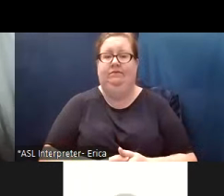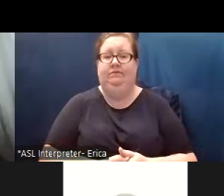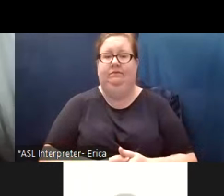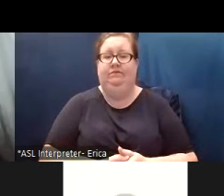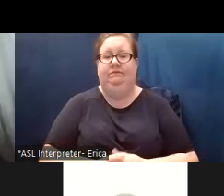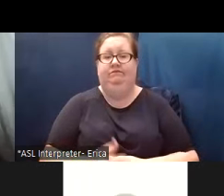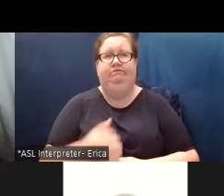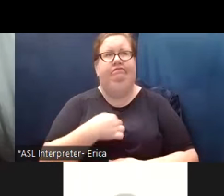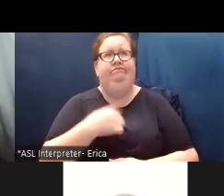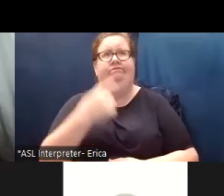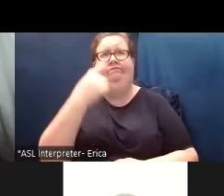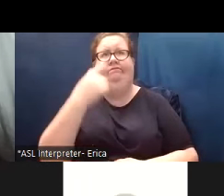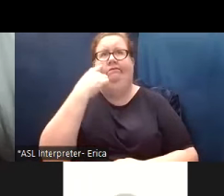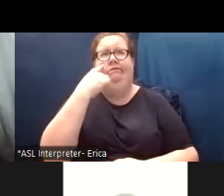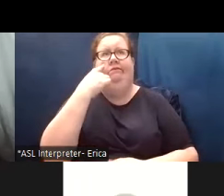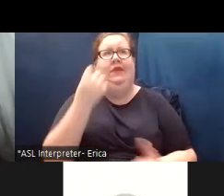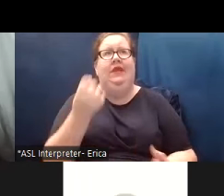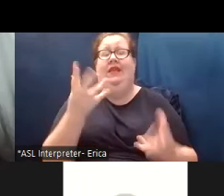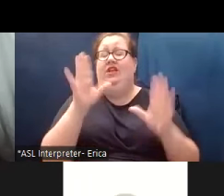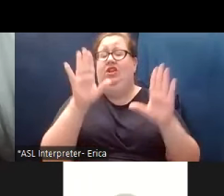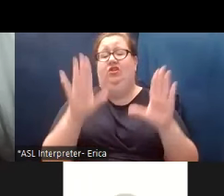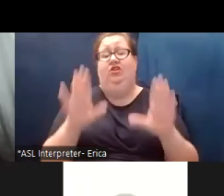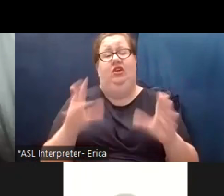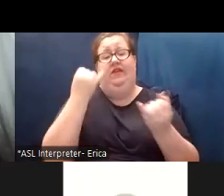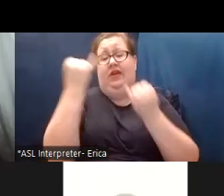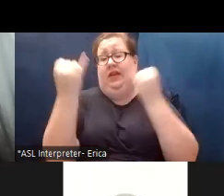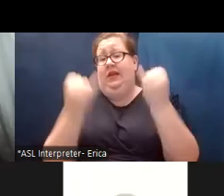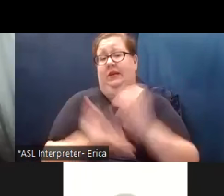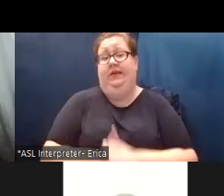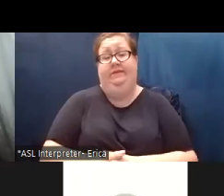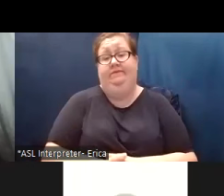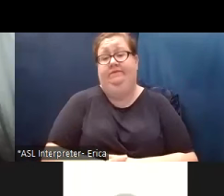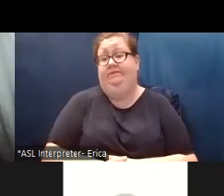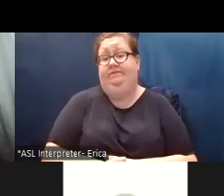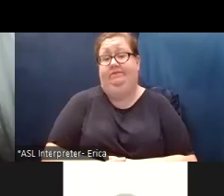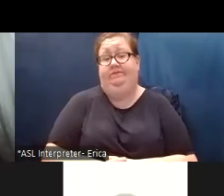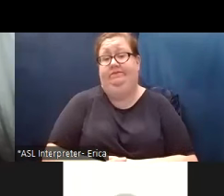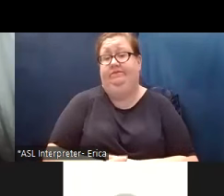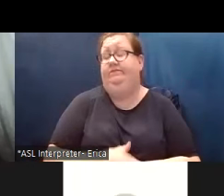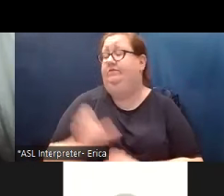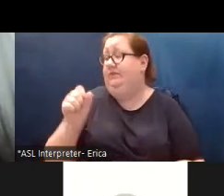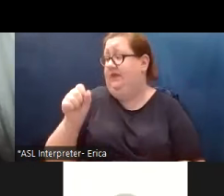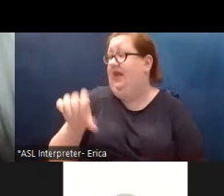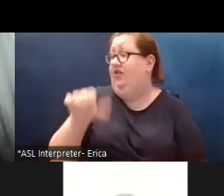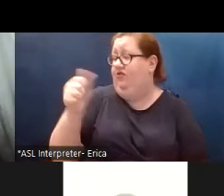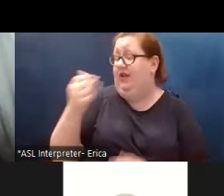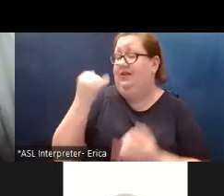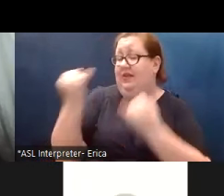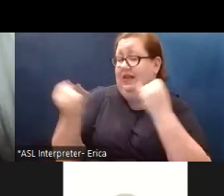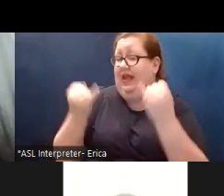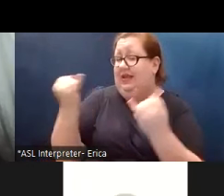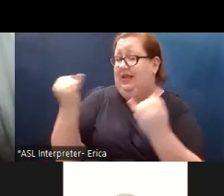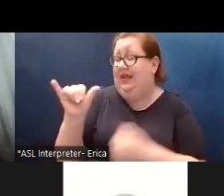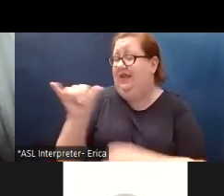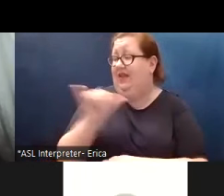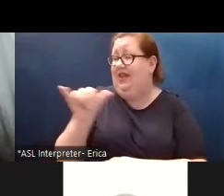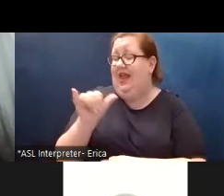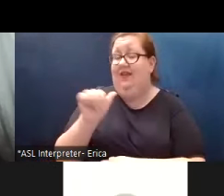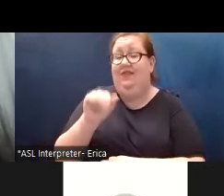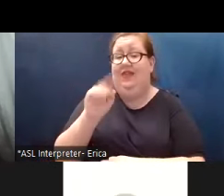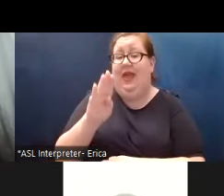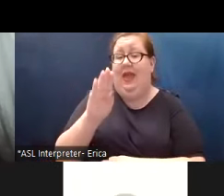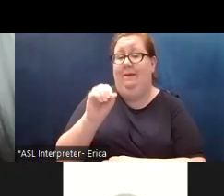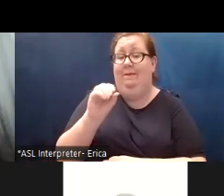I think that's such a terrific idea. Yeah, there has been this idea of like the